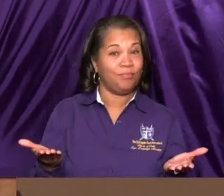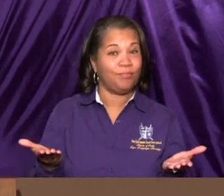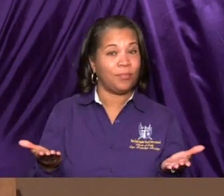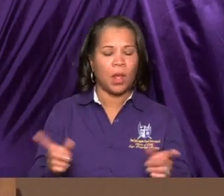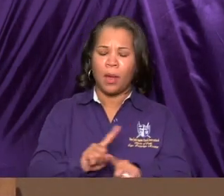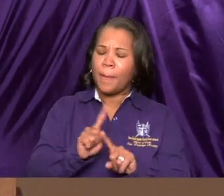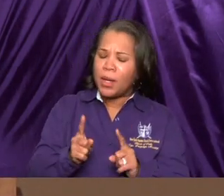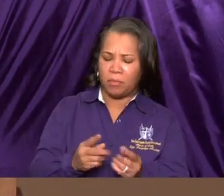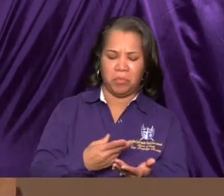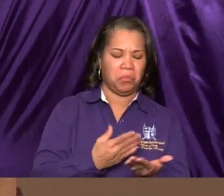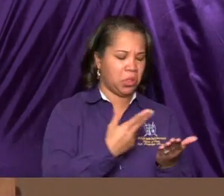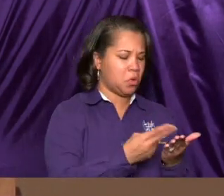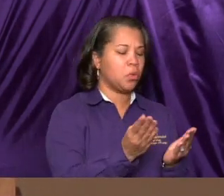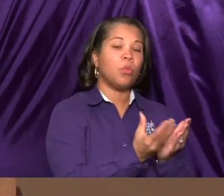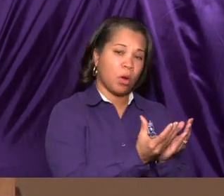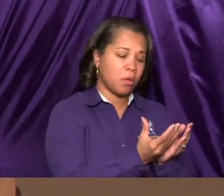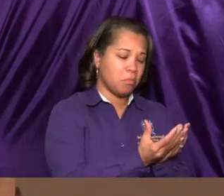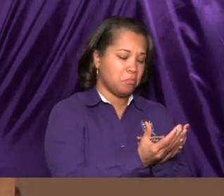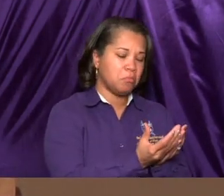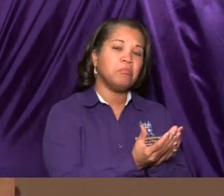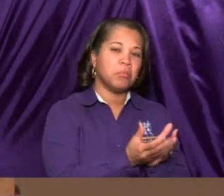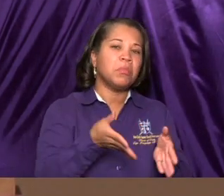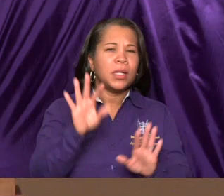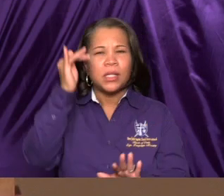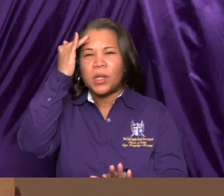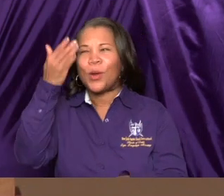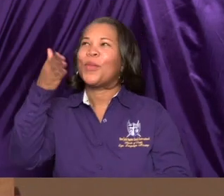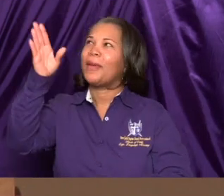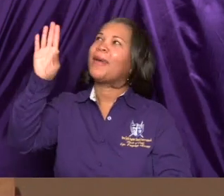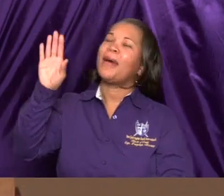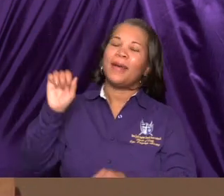But this text lets me know that God is able to see me like this.